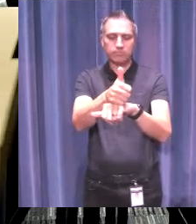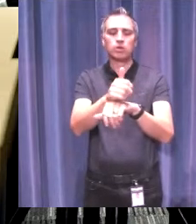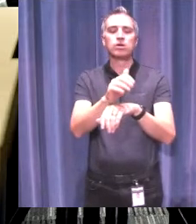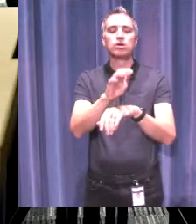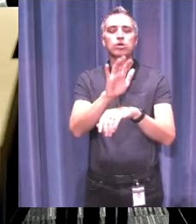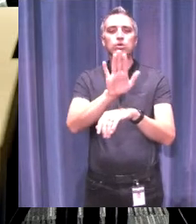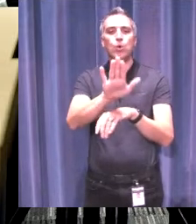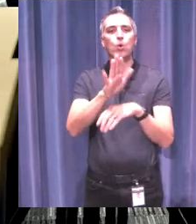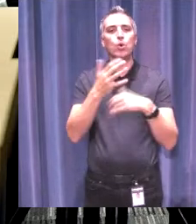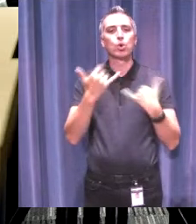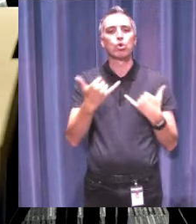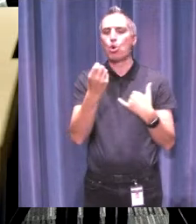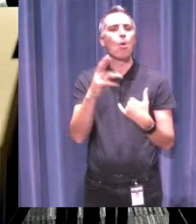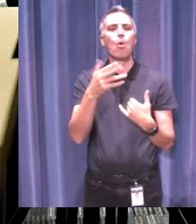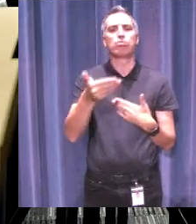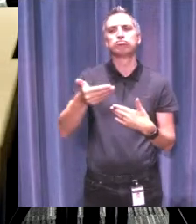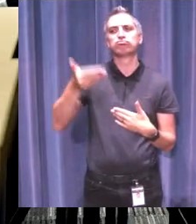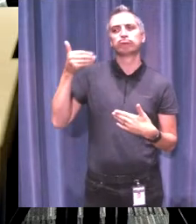prior position.